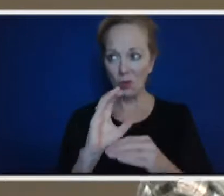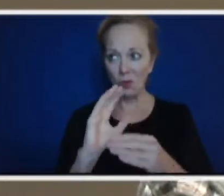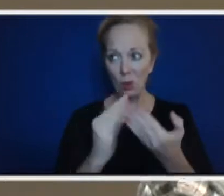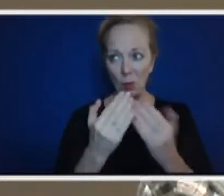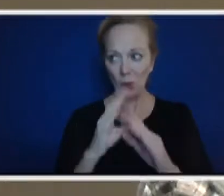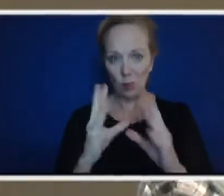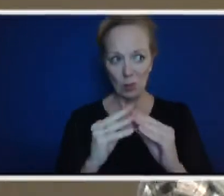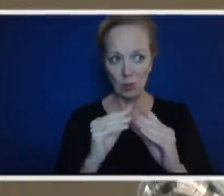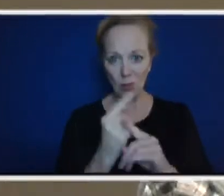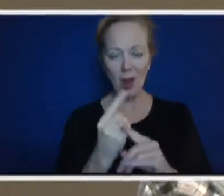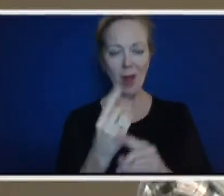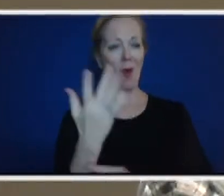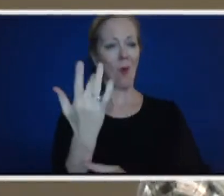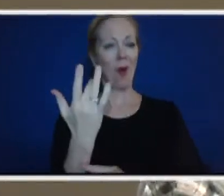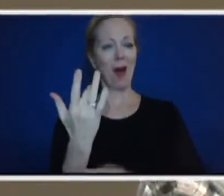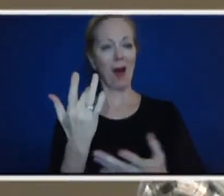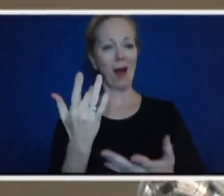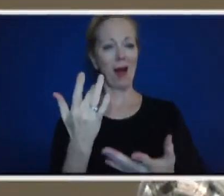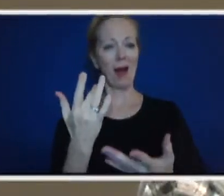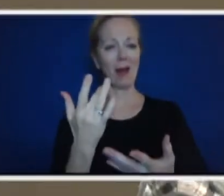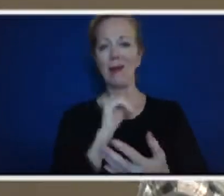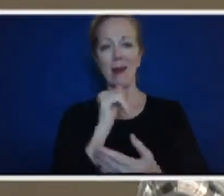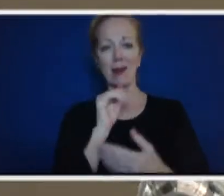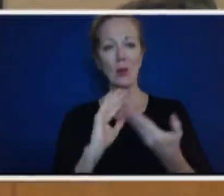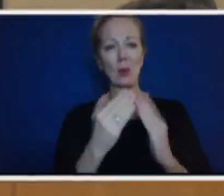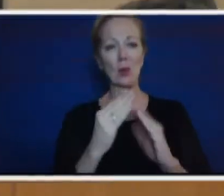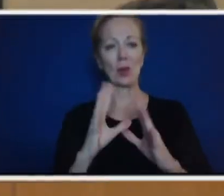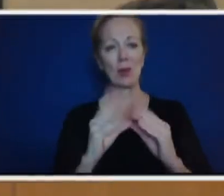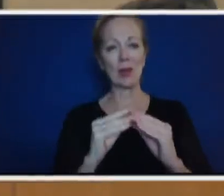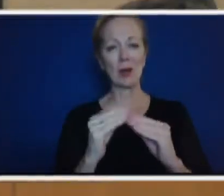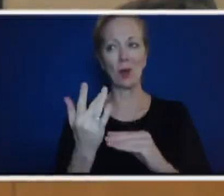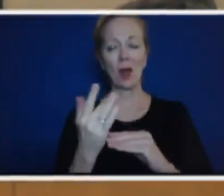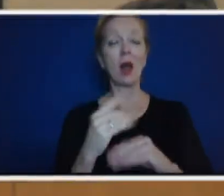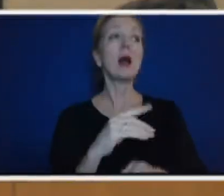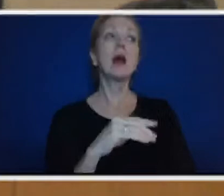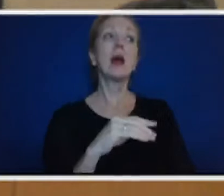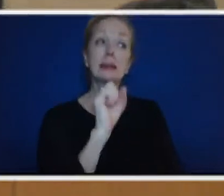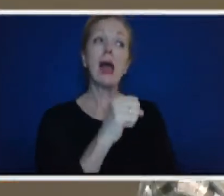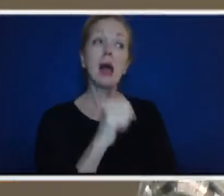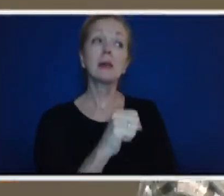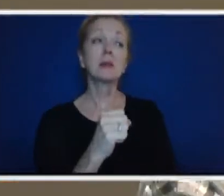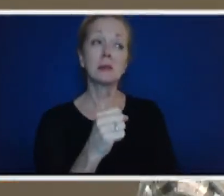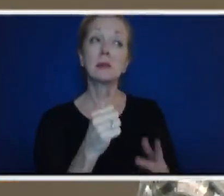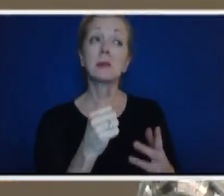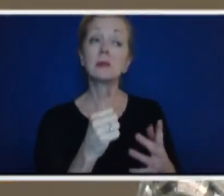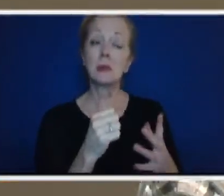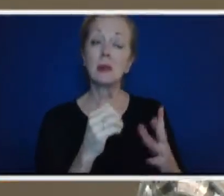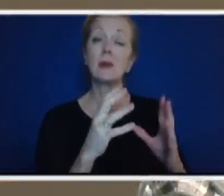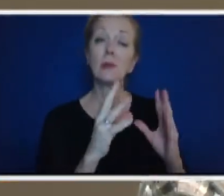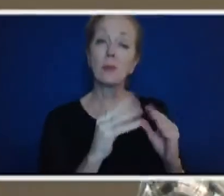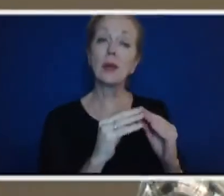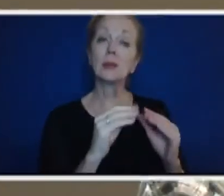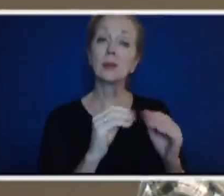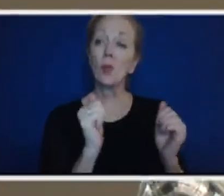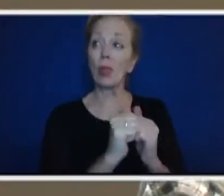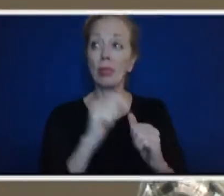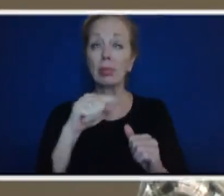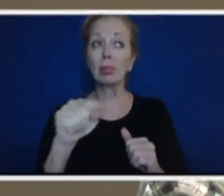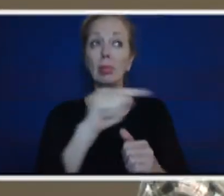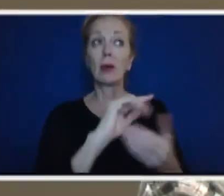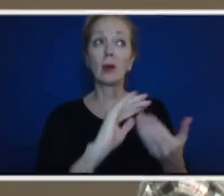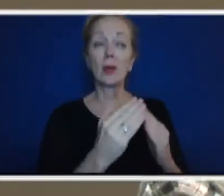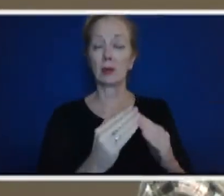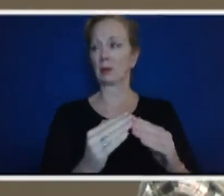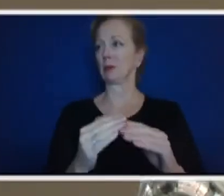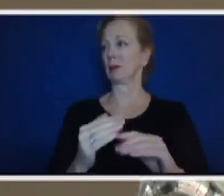had. why was there not a community meeting? No, there were community meetings. There was? So I'm not sure why